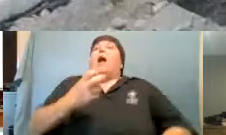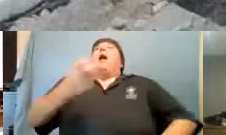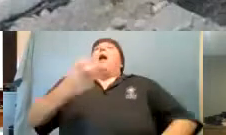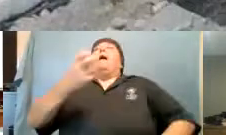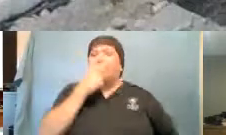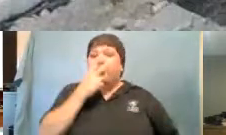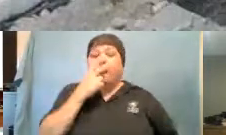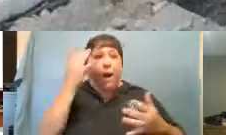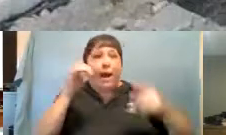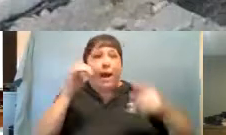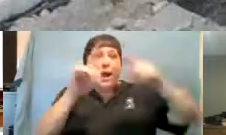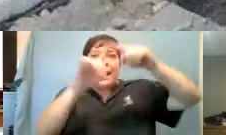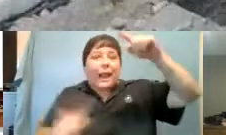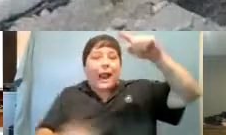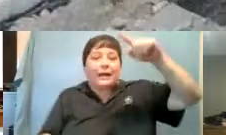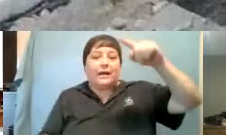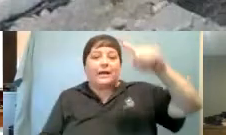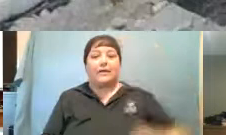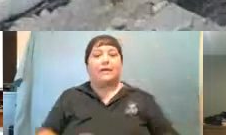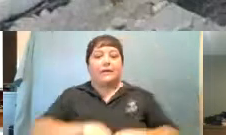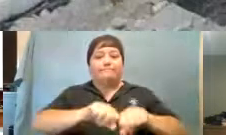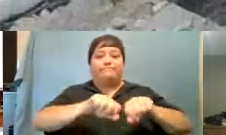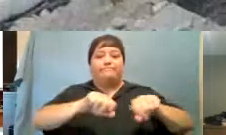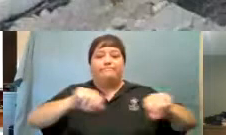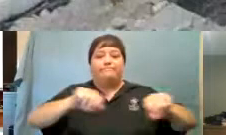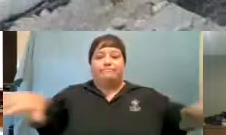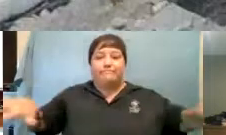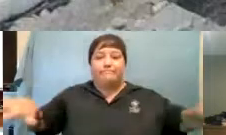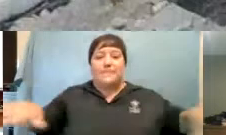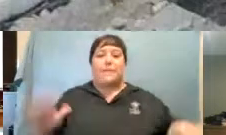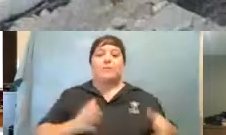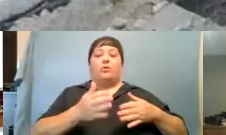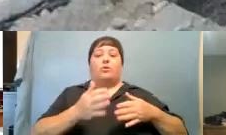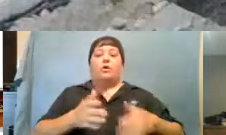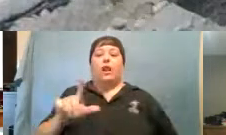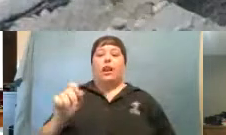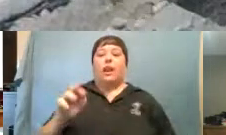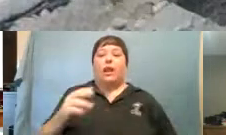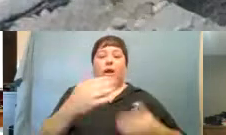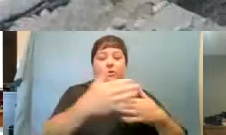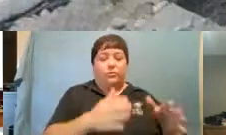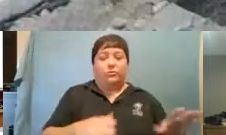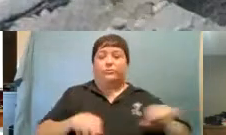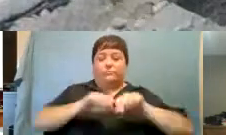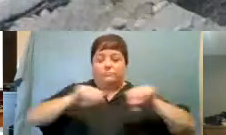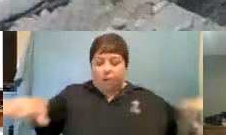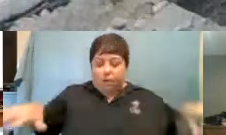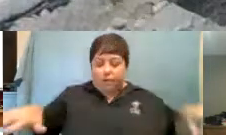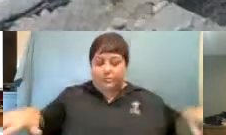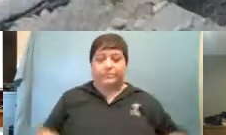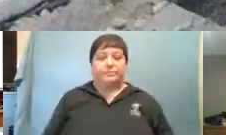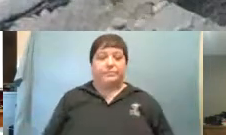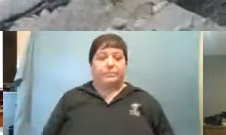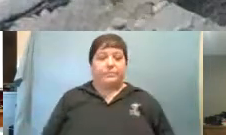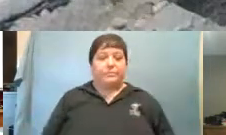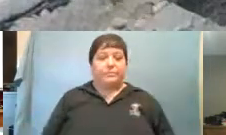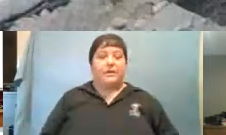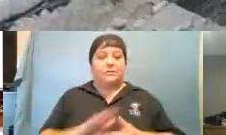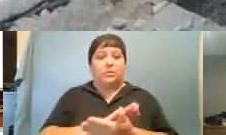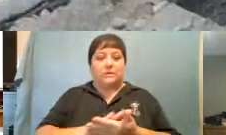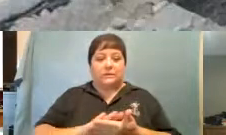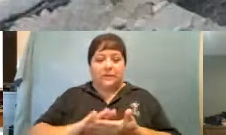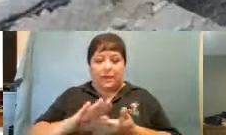says, everybody's got to go back to their locker rooms. So we get in the locker room, and it's college